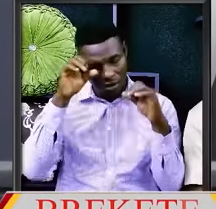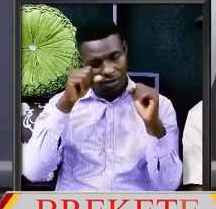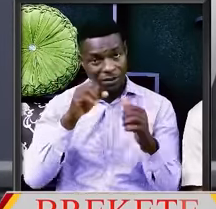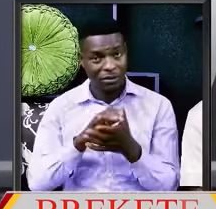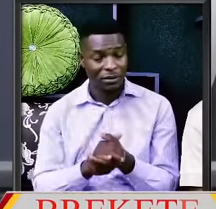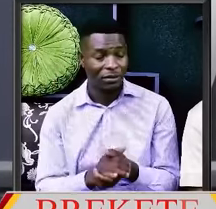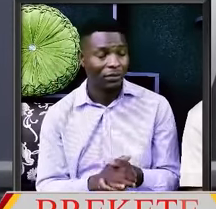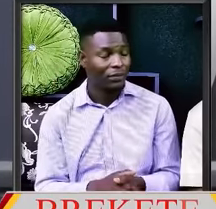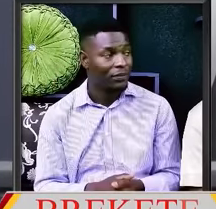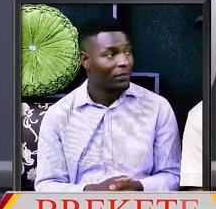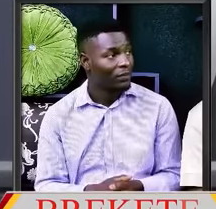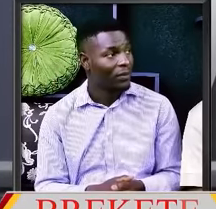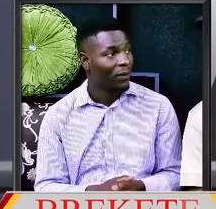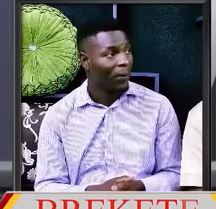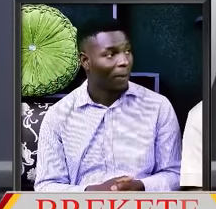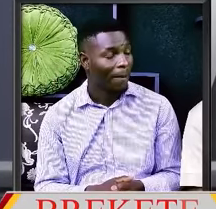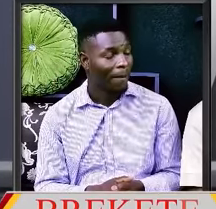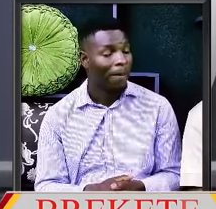They hear you, ma.